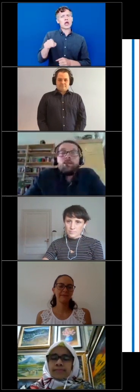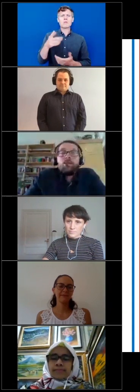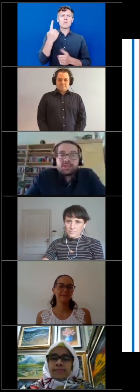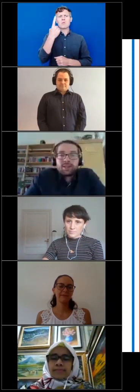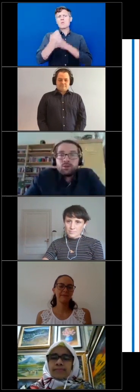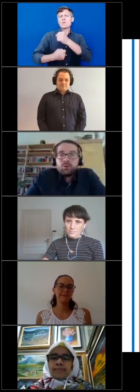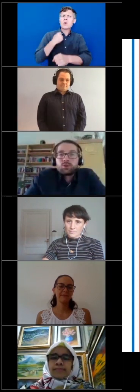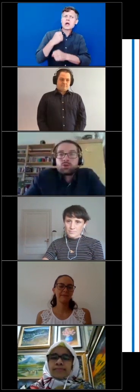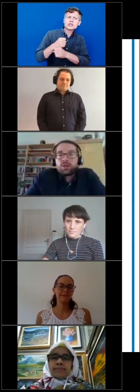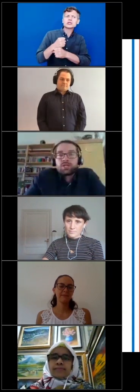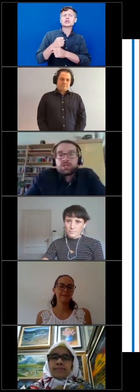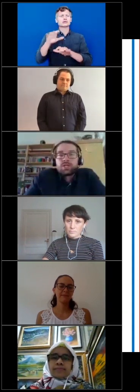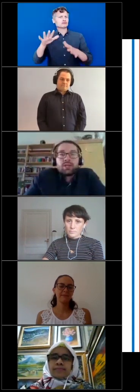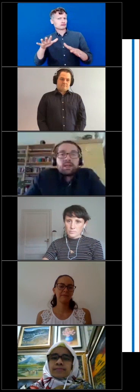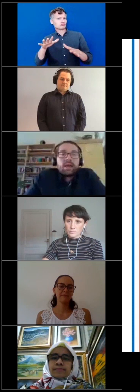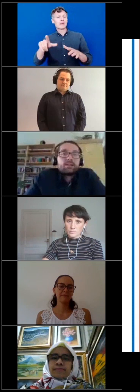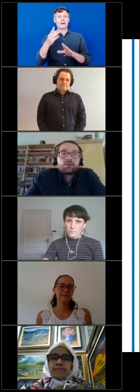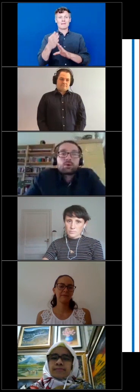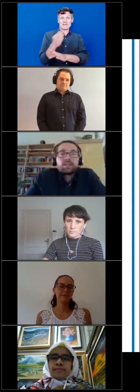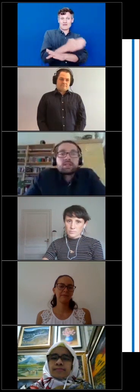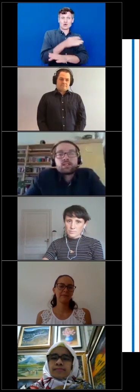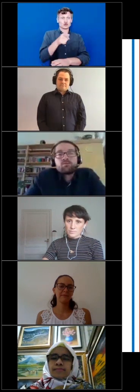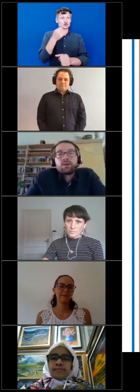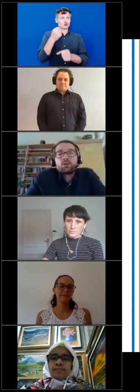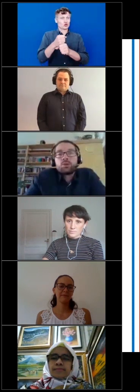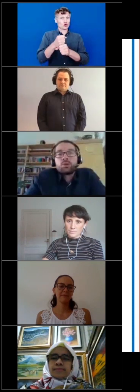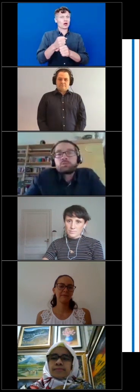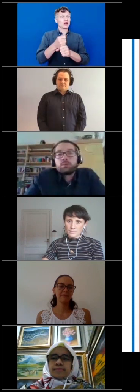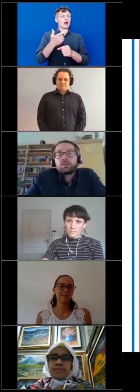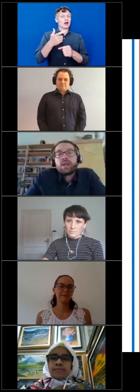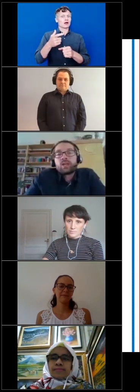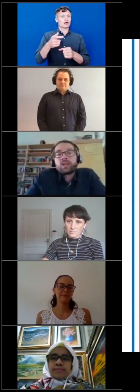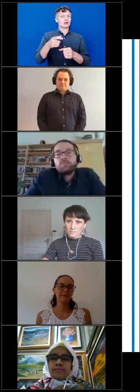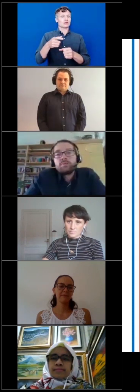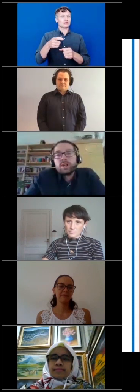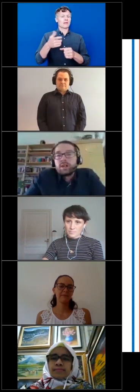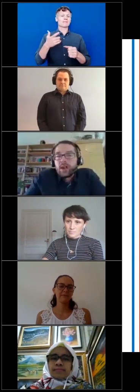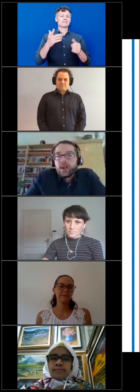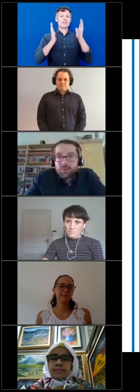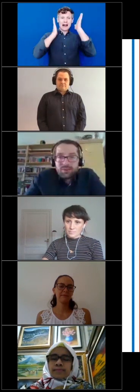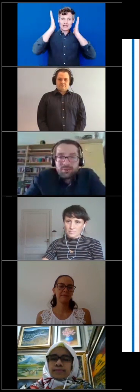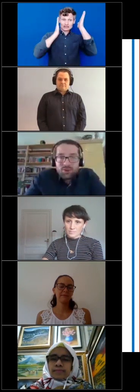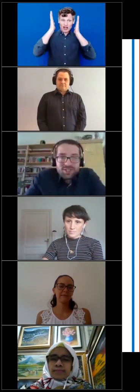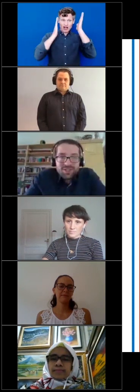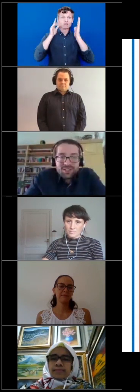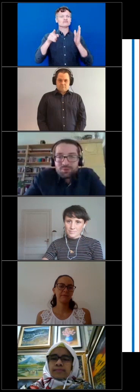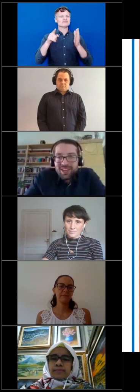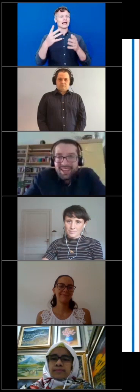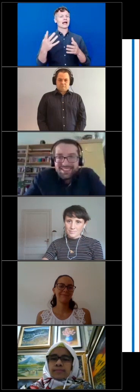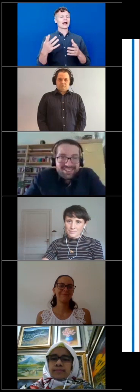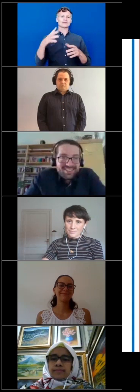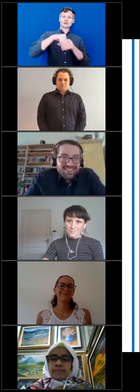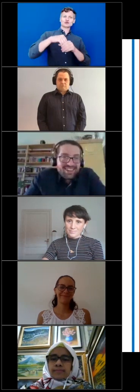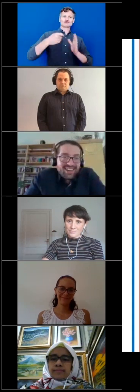she worked as an inclusion coordinator at a local organization running community programs in Malaysia. Great to have you with us today too,